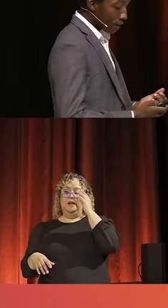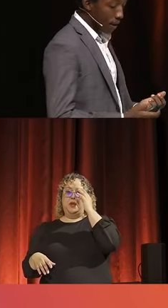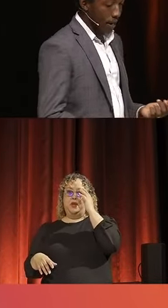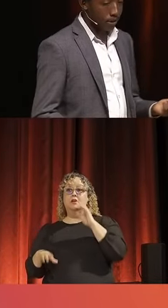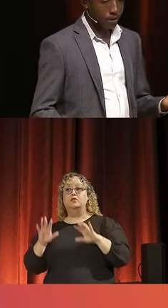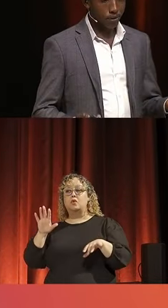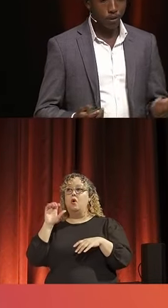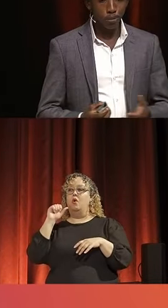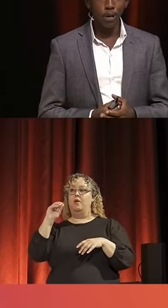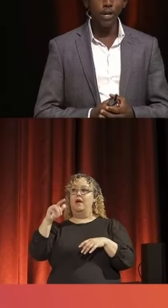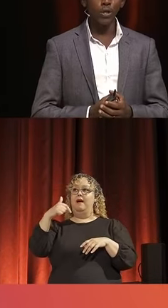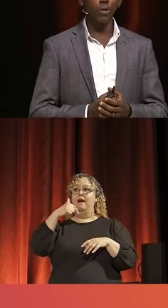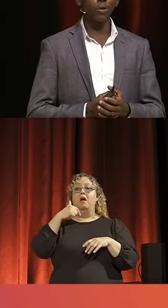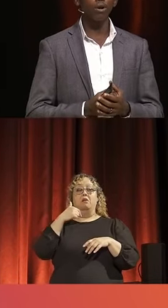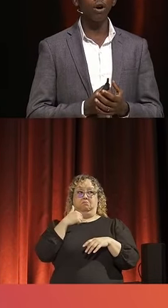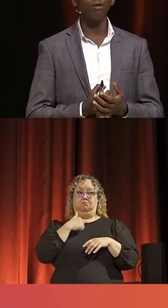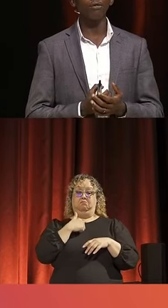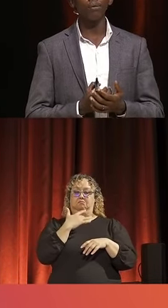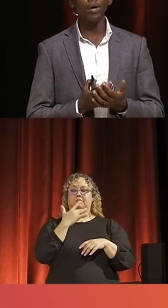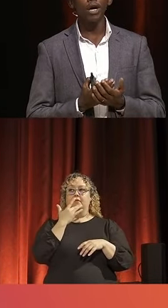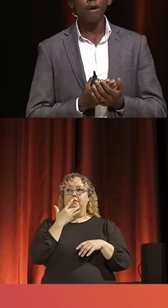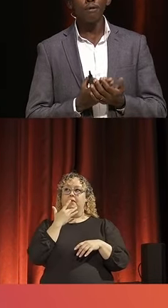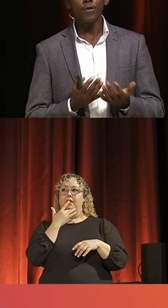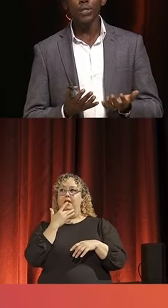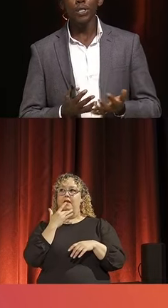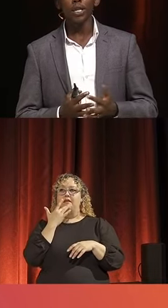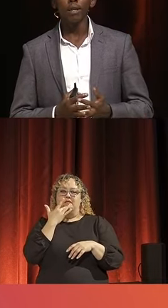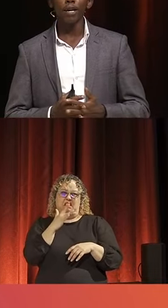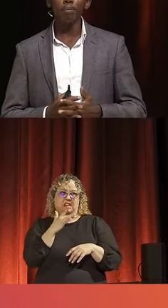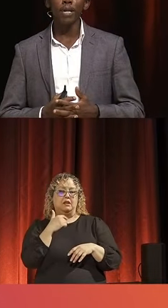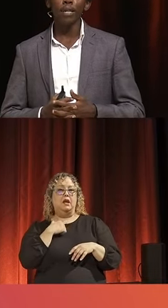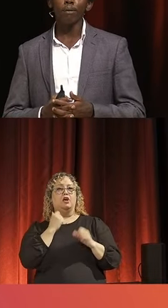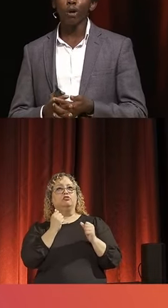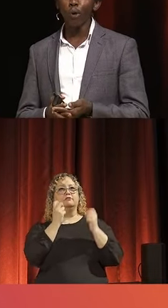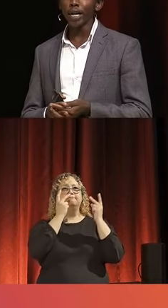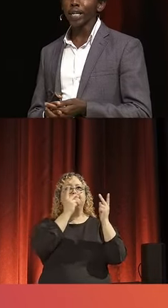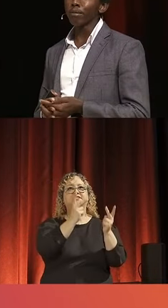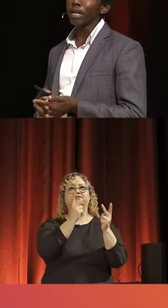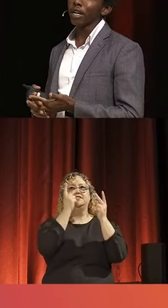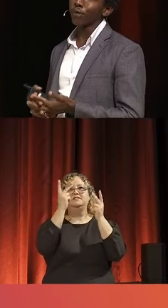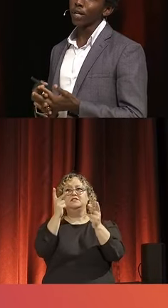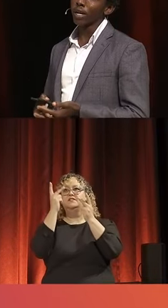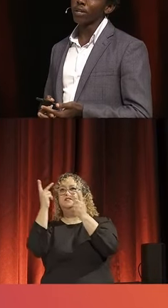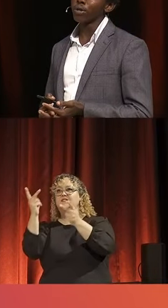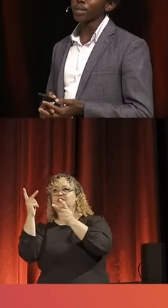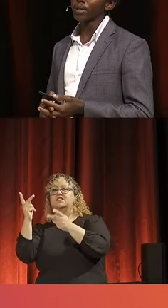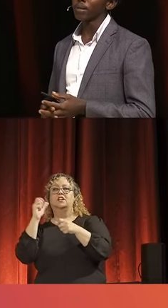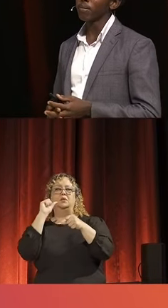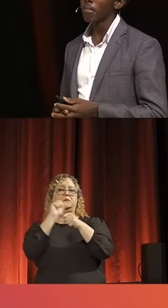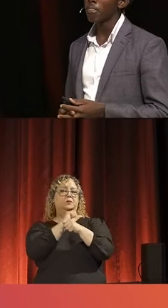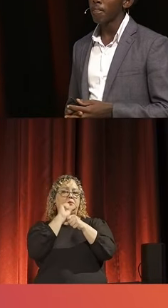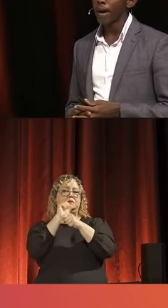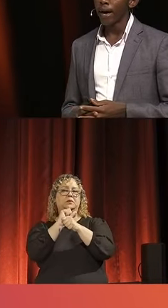I have had the pleasure of visiting and being and working in many African